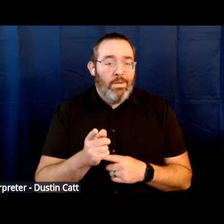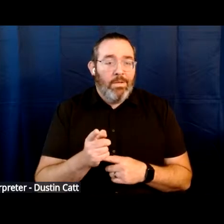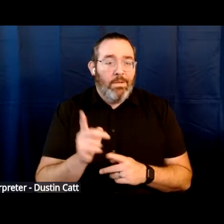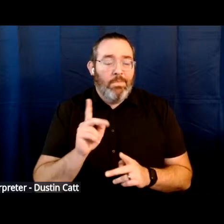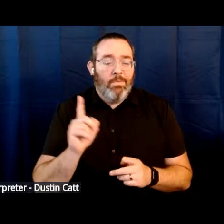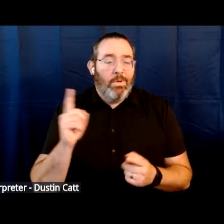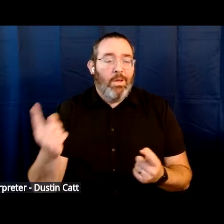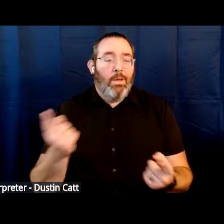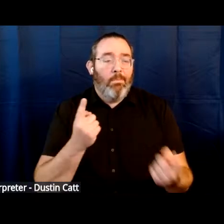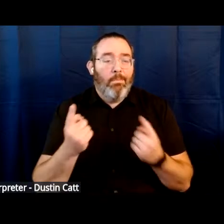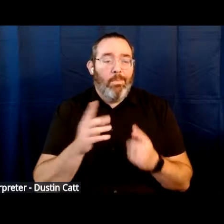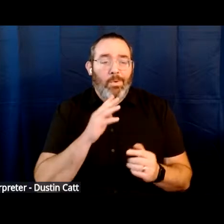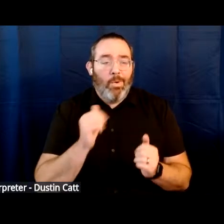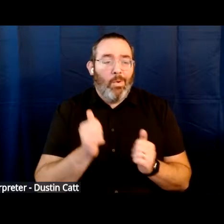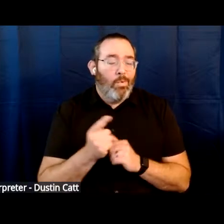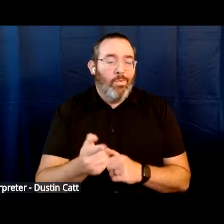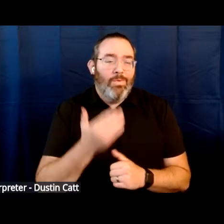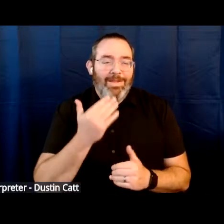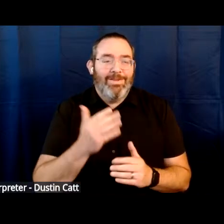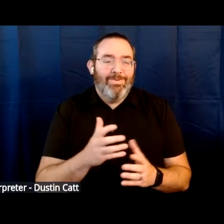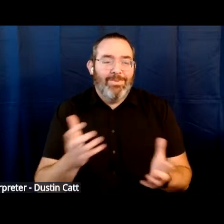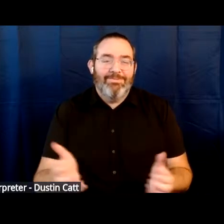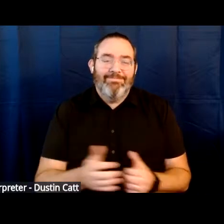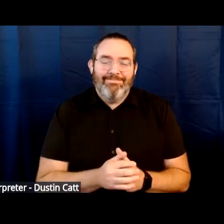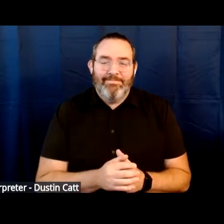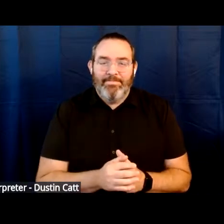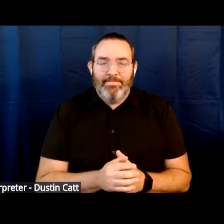and talk to you. So thank you so much.